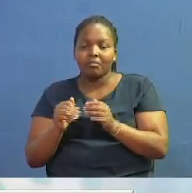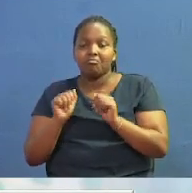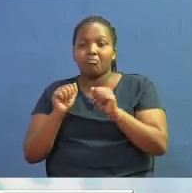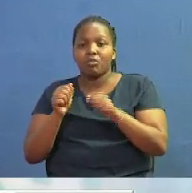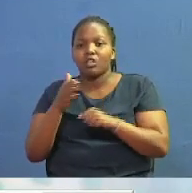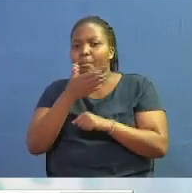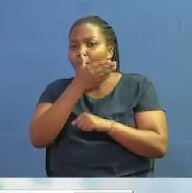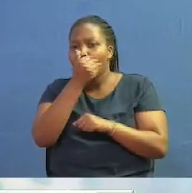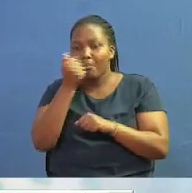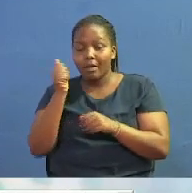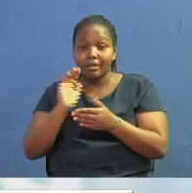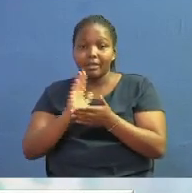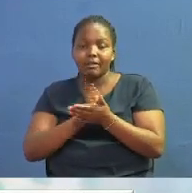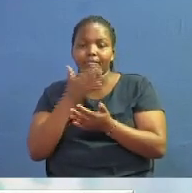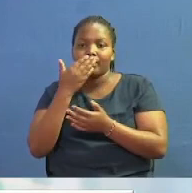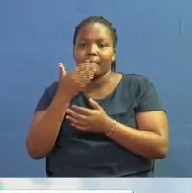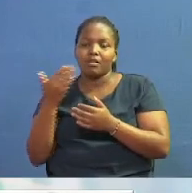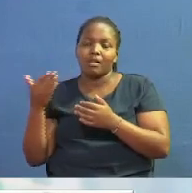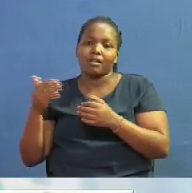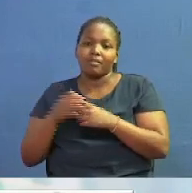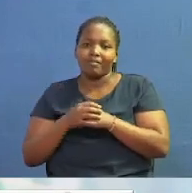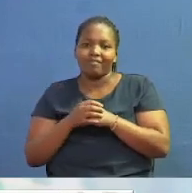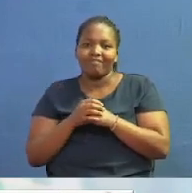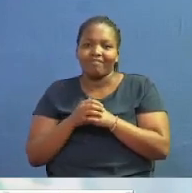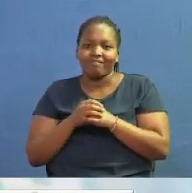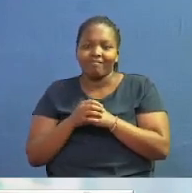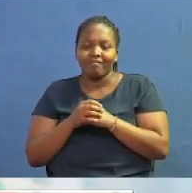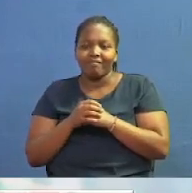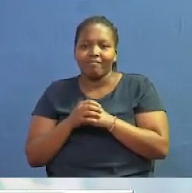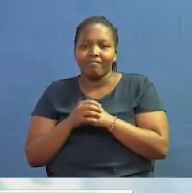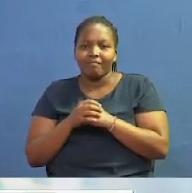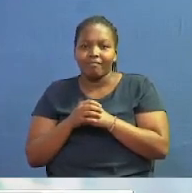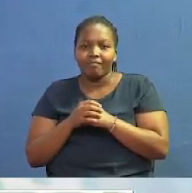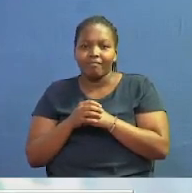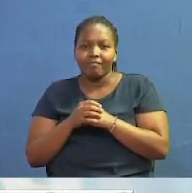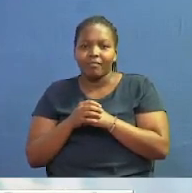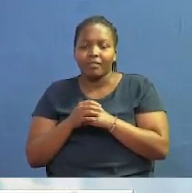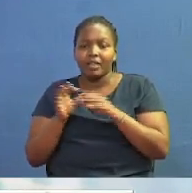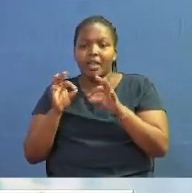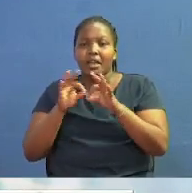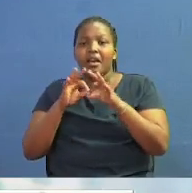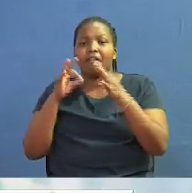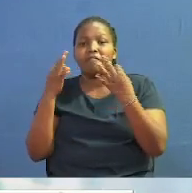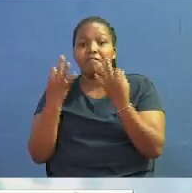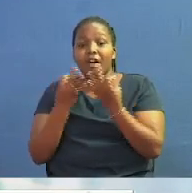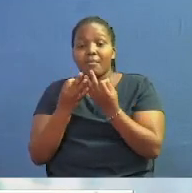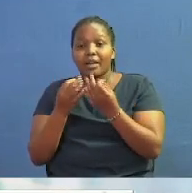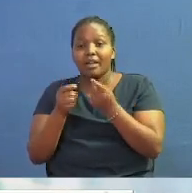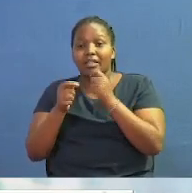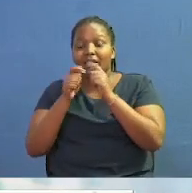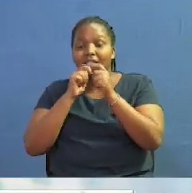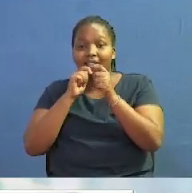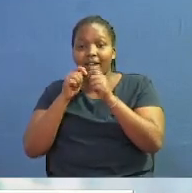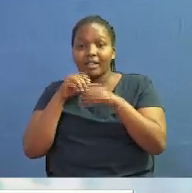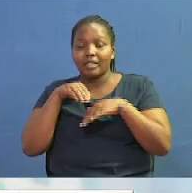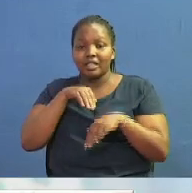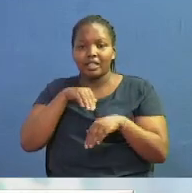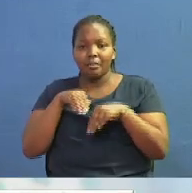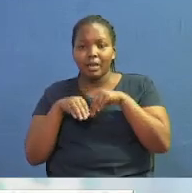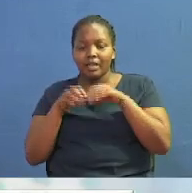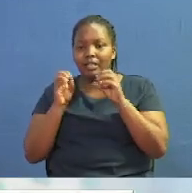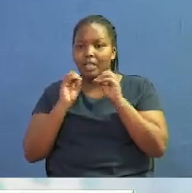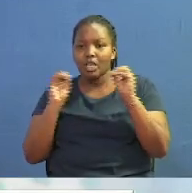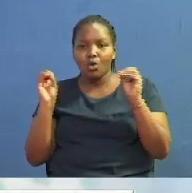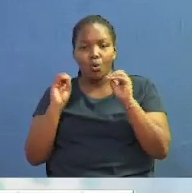something in terms of the direction that we should be taking. If families don't discuss disability